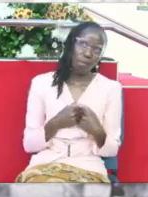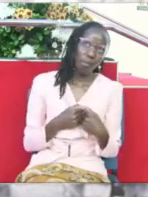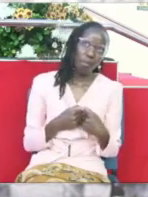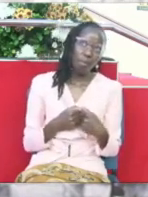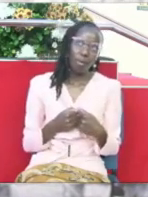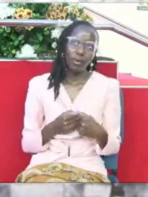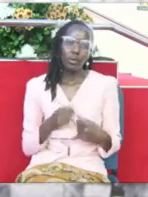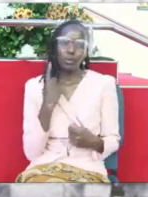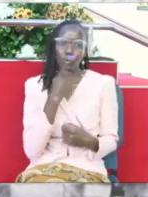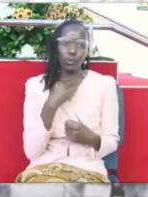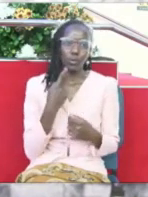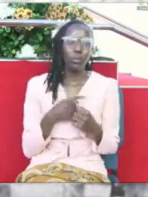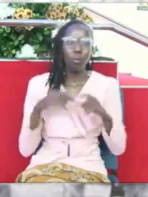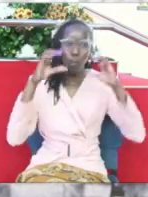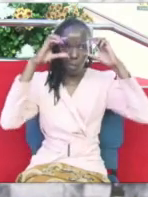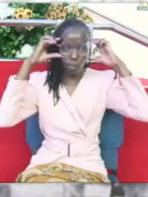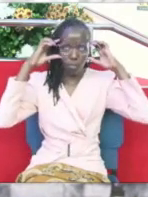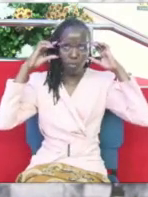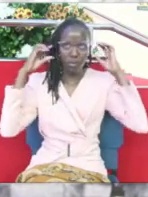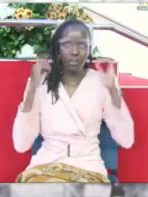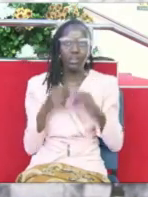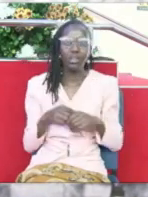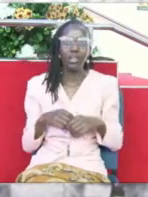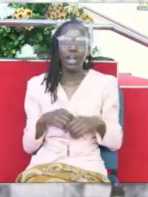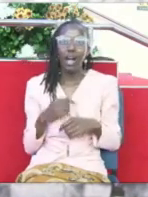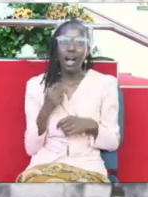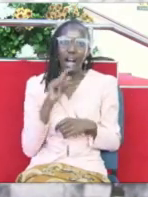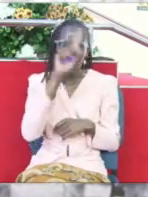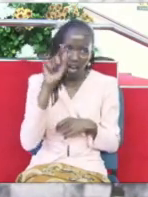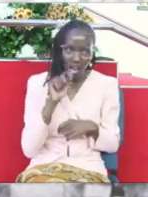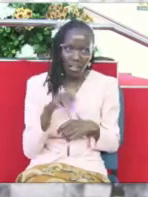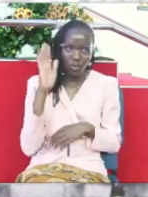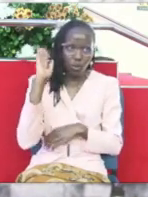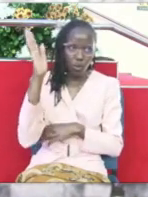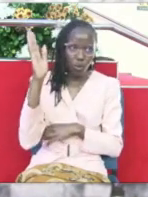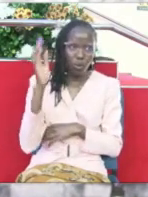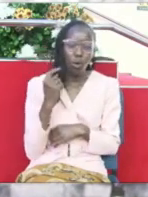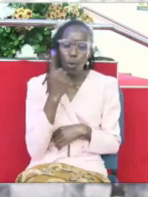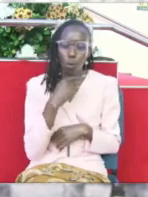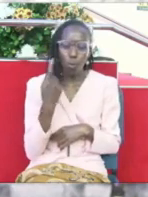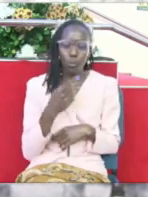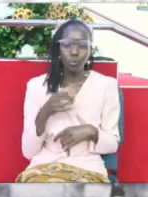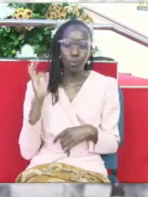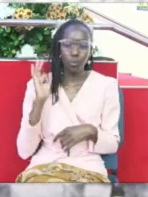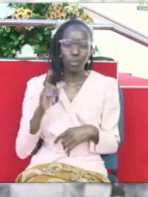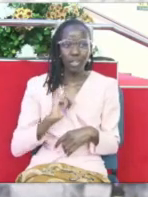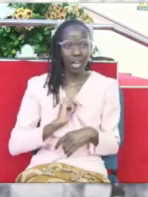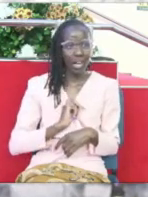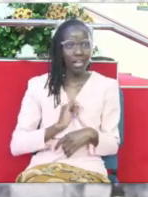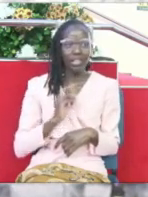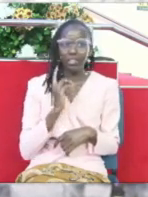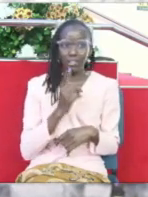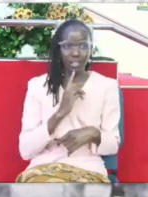hakumjua. So he asked the Lord. Na hivyo basi akamwambia Bwana. Who will I tell the Israelites has sent me? Nitawaambia hao wa Israeli ni nani